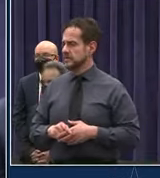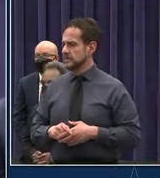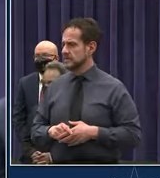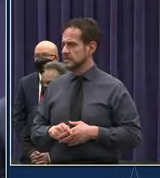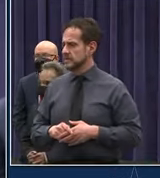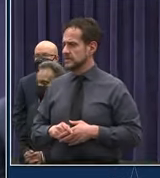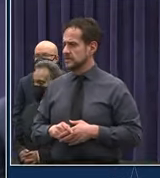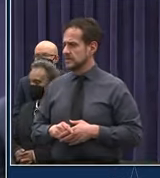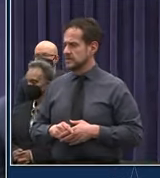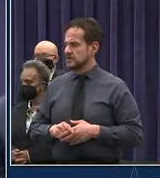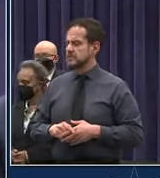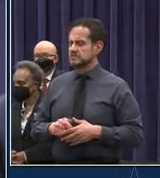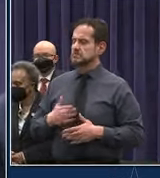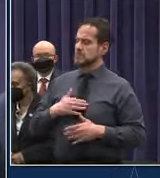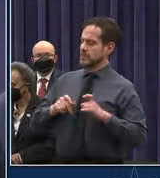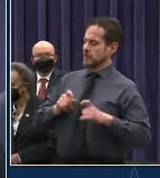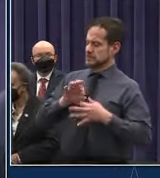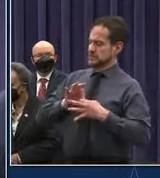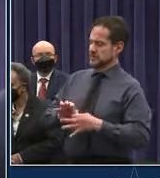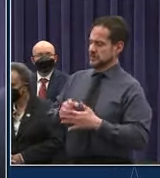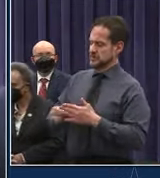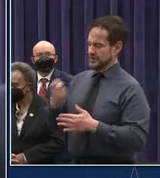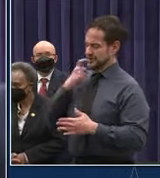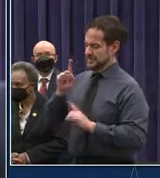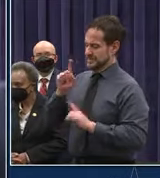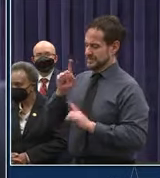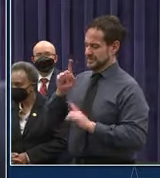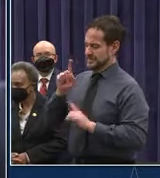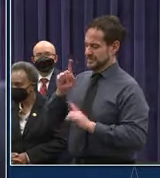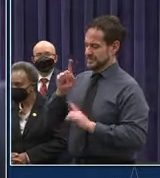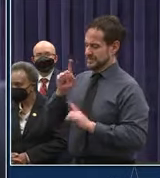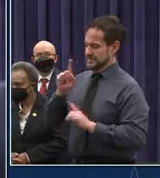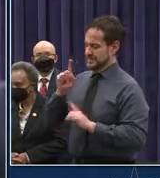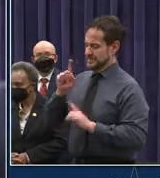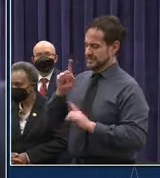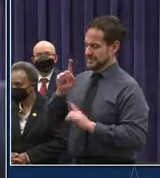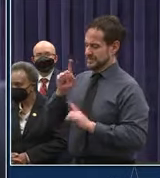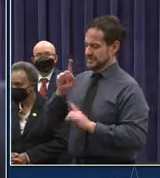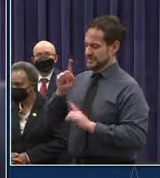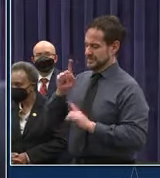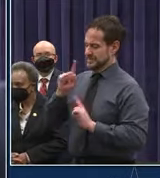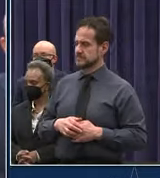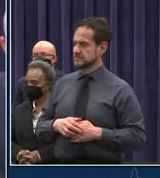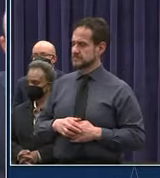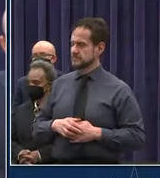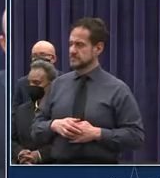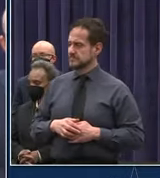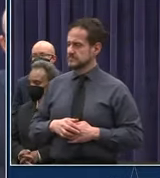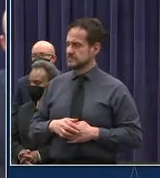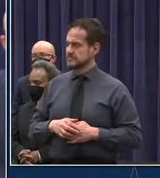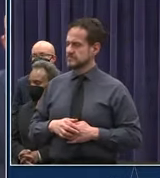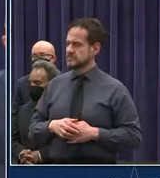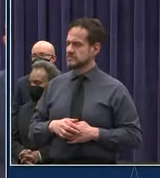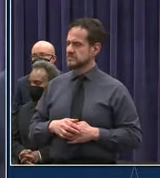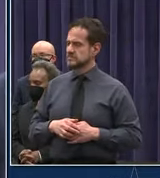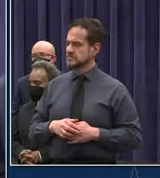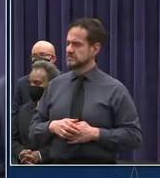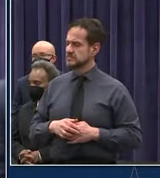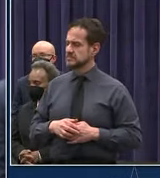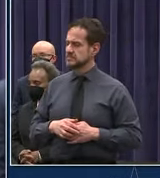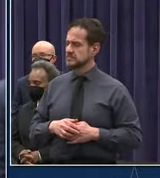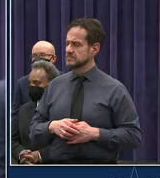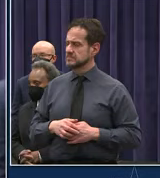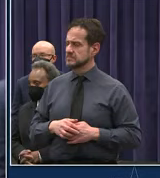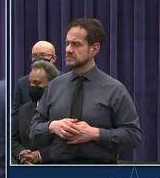We want to take from you, and we want to dismantle the reasons for you being in a gang and for these tragedies